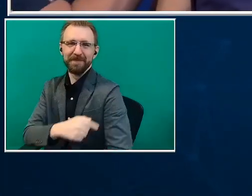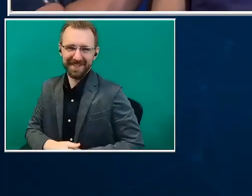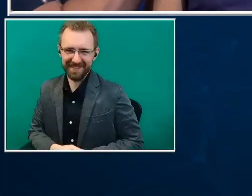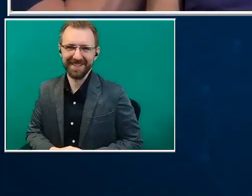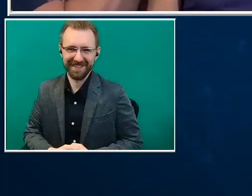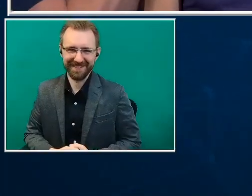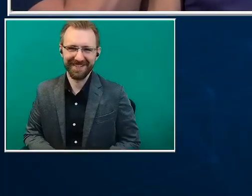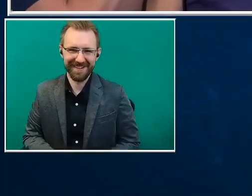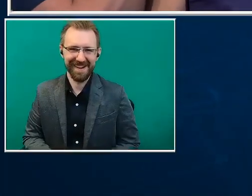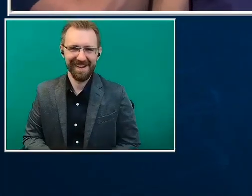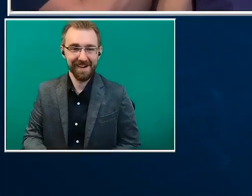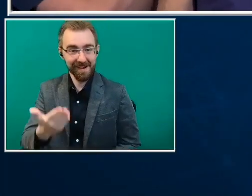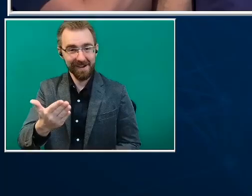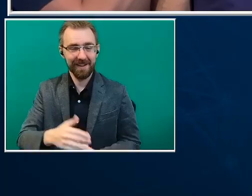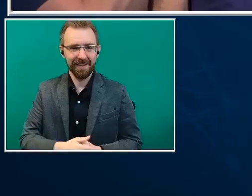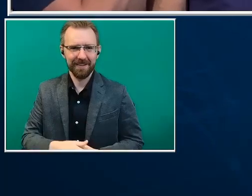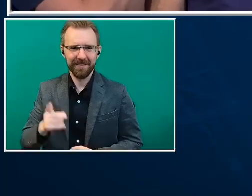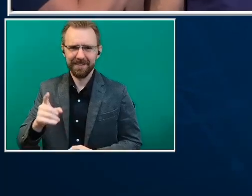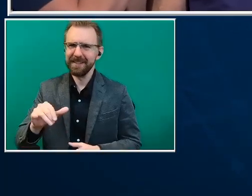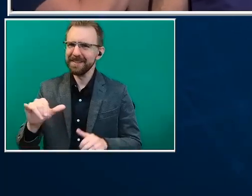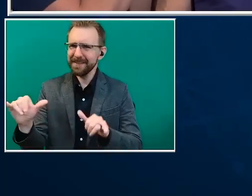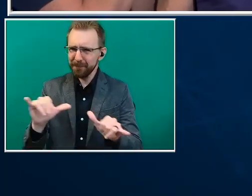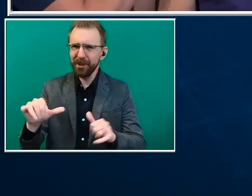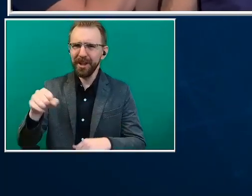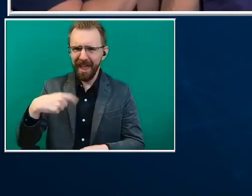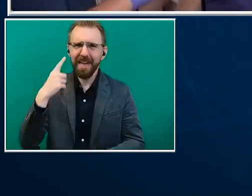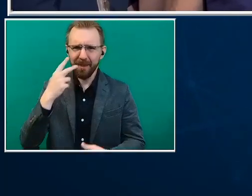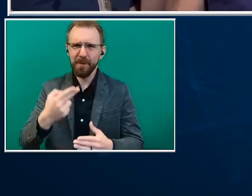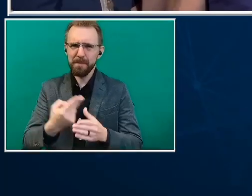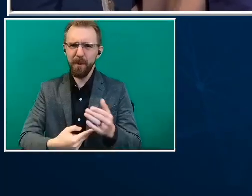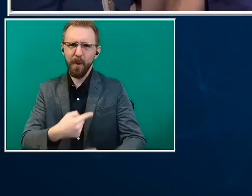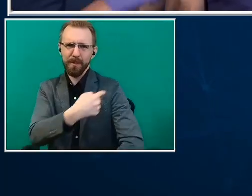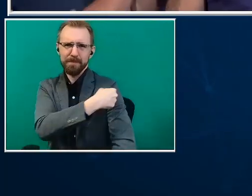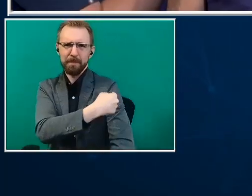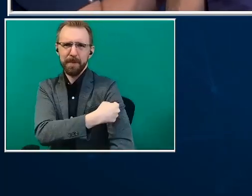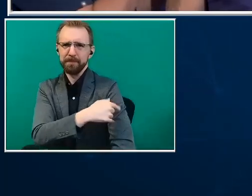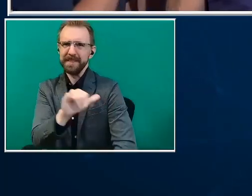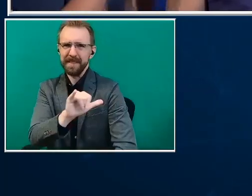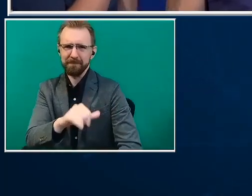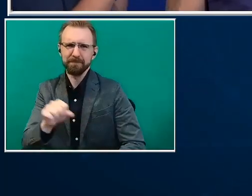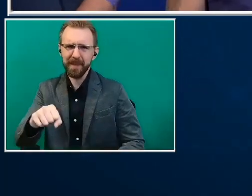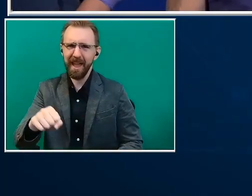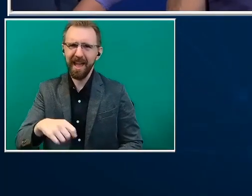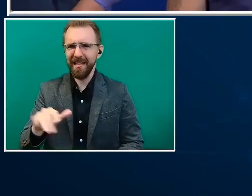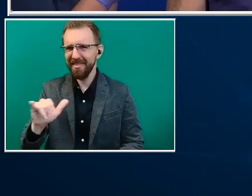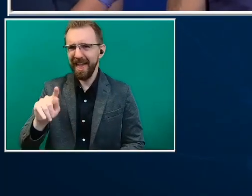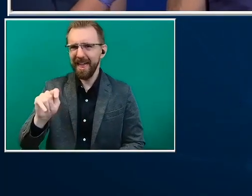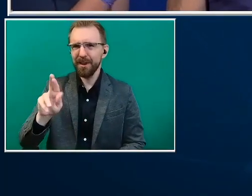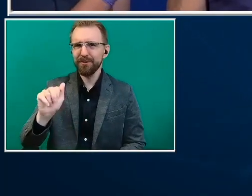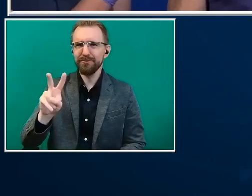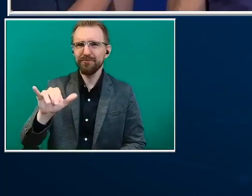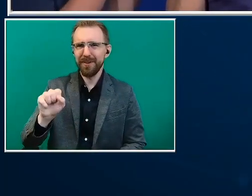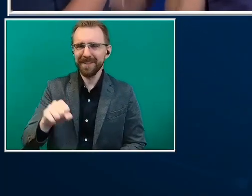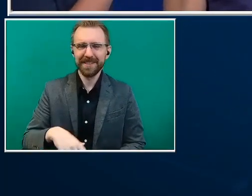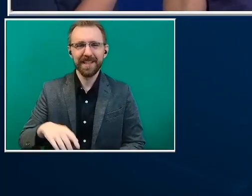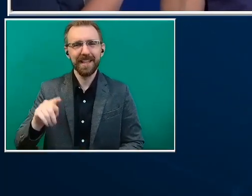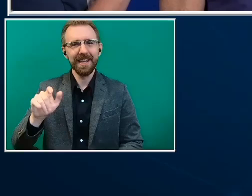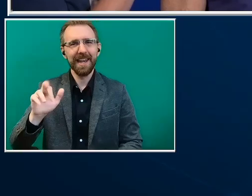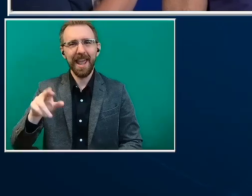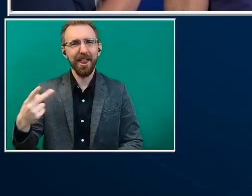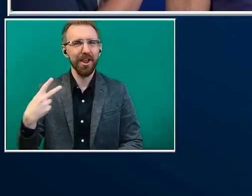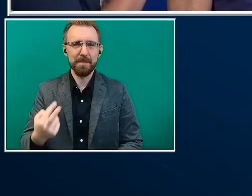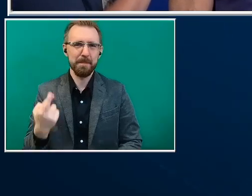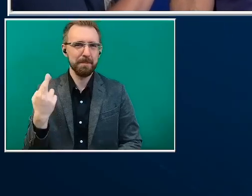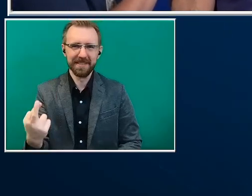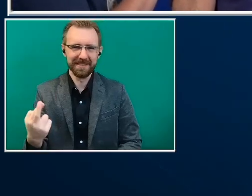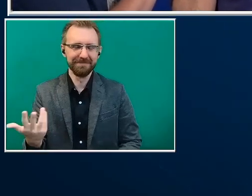you? Remarkably similar. Yeah, I think we'll do both in one I have arm. the same physique as Travis. Yeah. You know, and Taylor and I are just best buds. You know Just what I'm friends. saying? It's